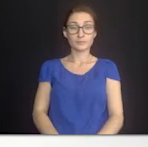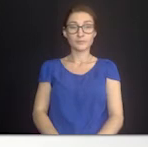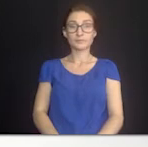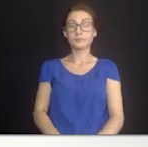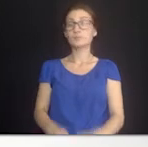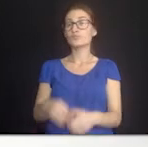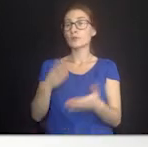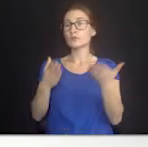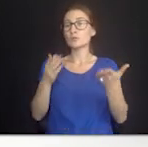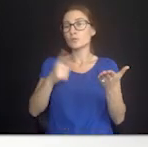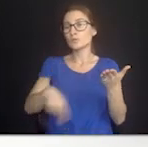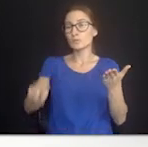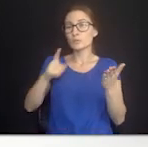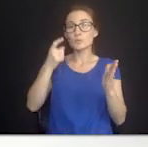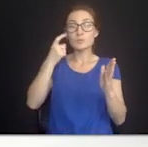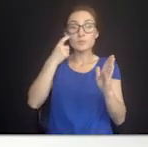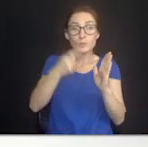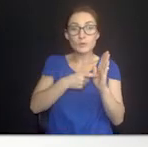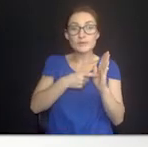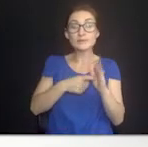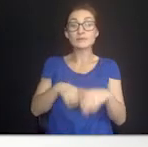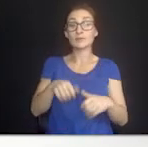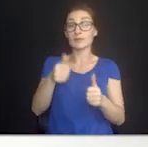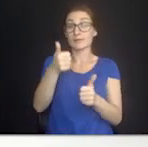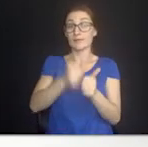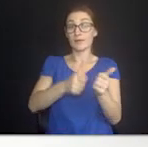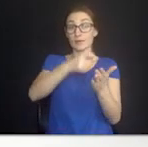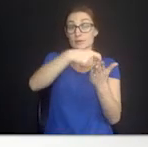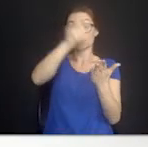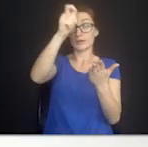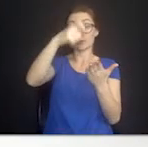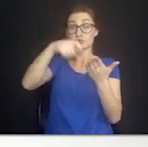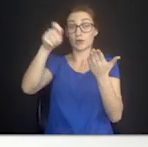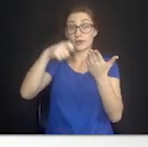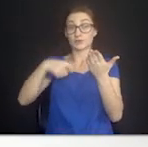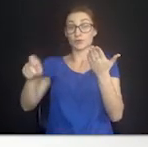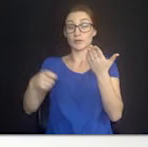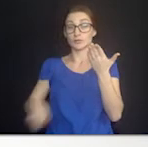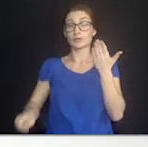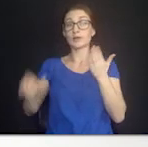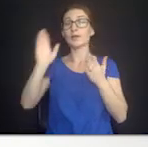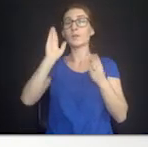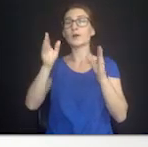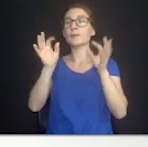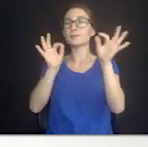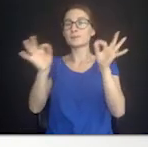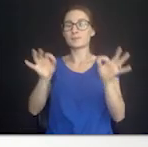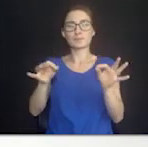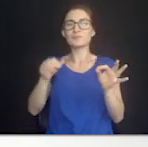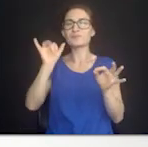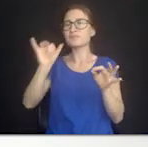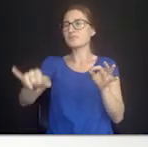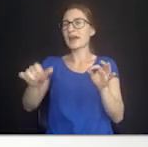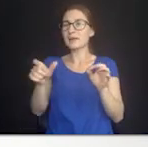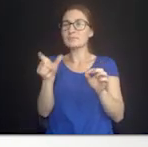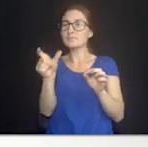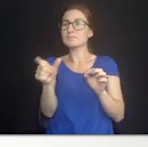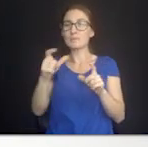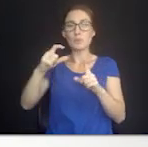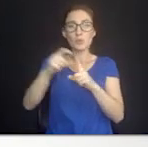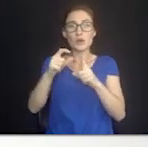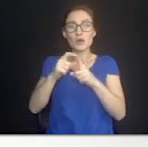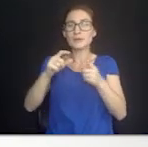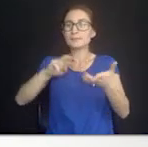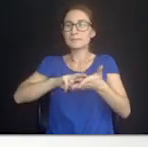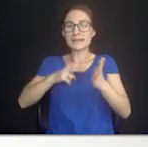And if you'll notice, I don't know if you can tell, every time you check off, it gives you a little description there of what exactly that